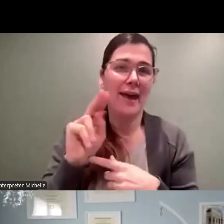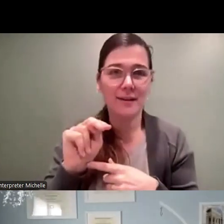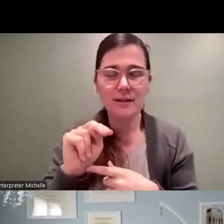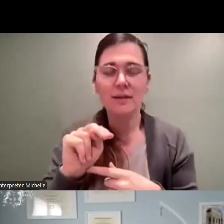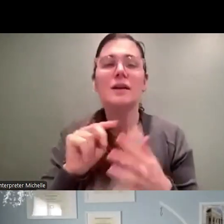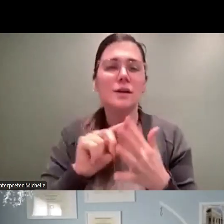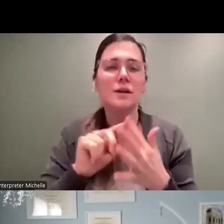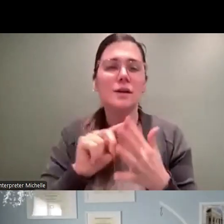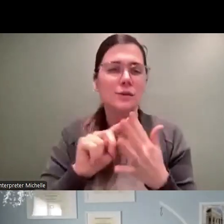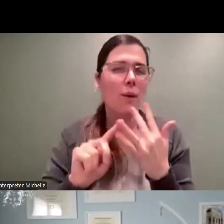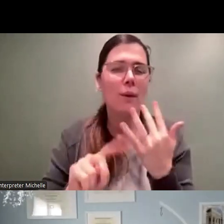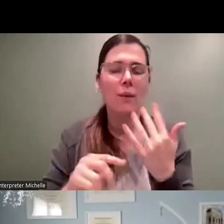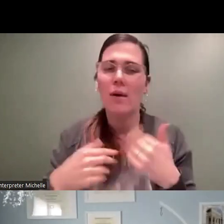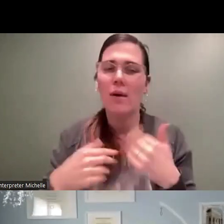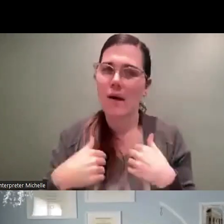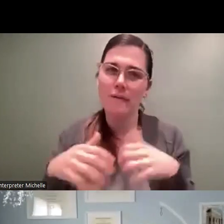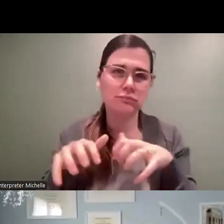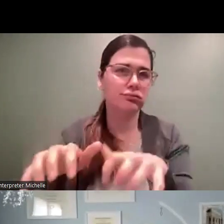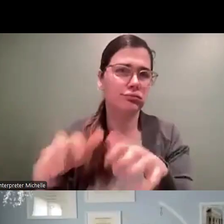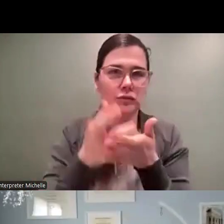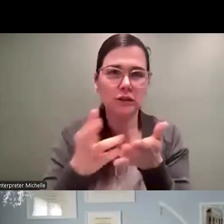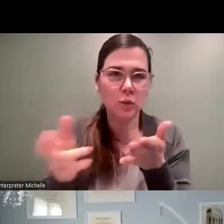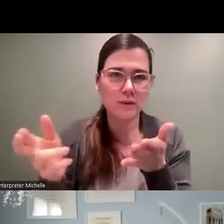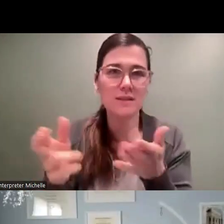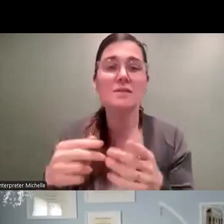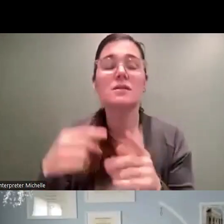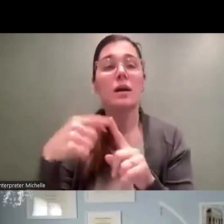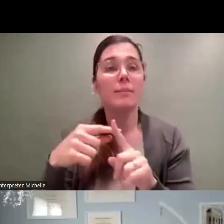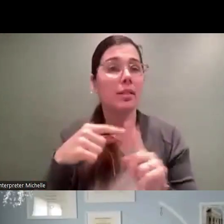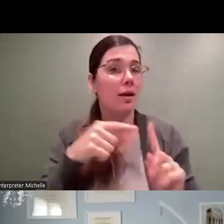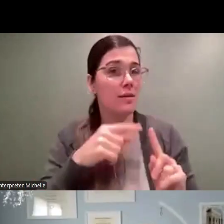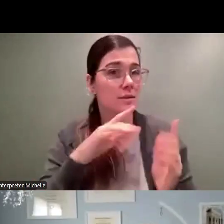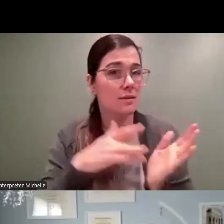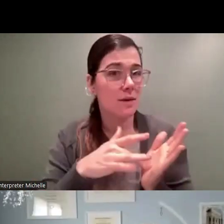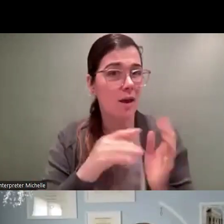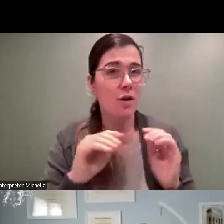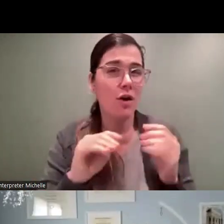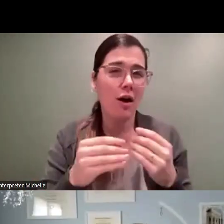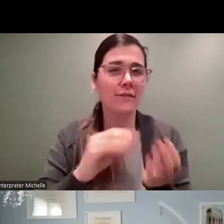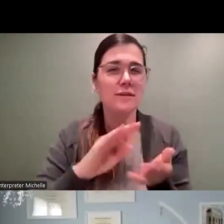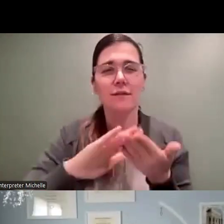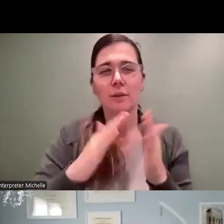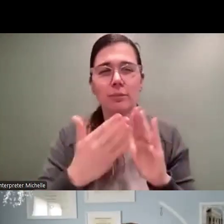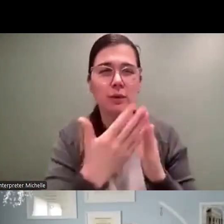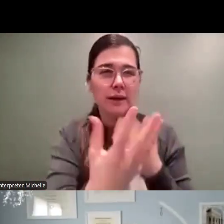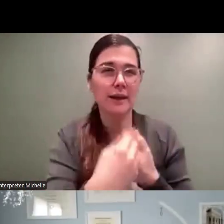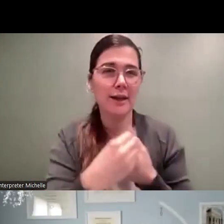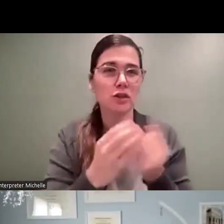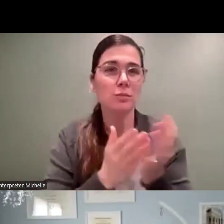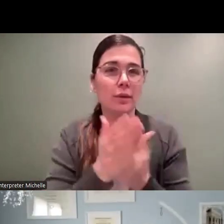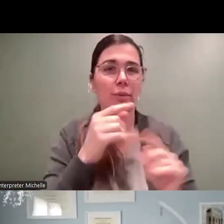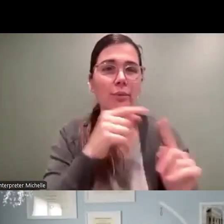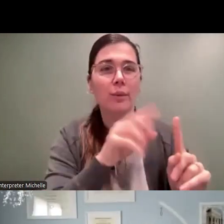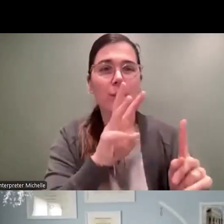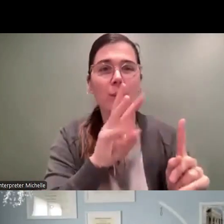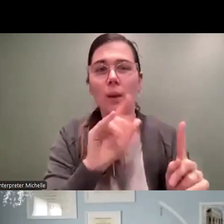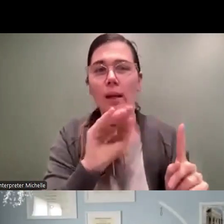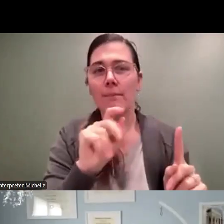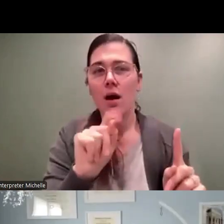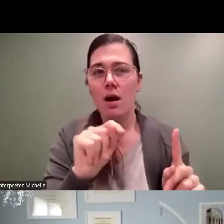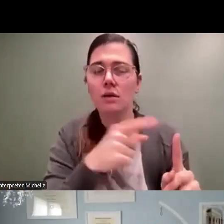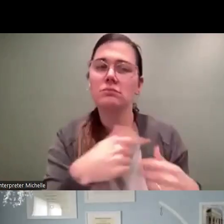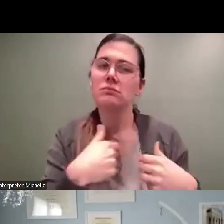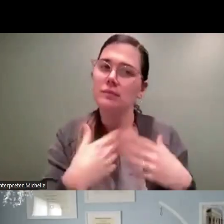really a ton of resources, as does the center, the Office of Community Engagement through Wilmot, have a ton of